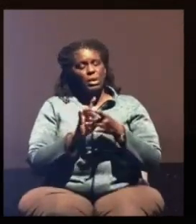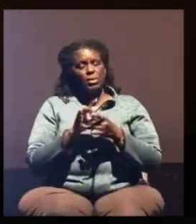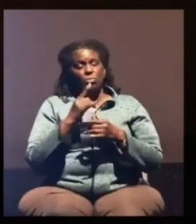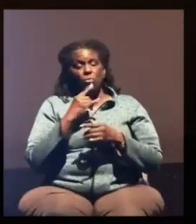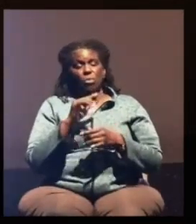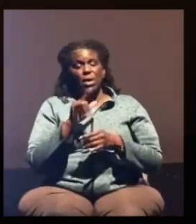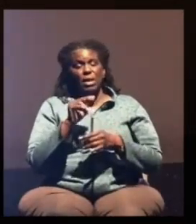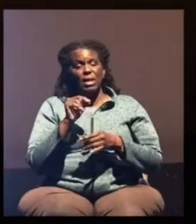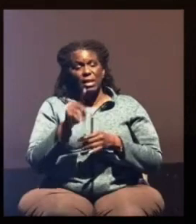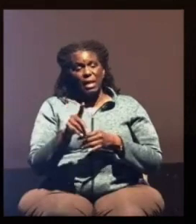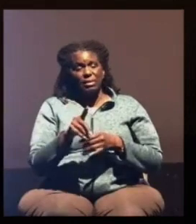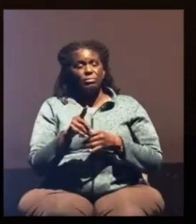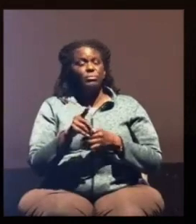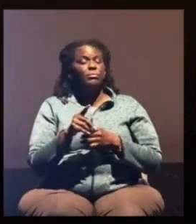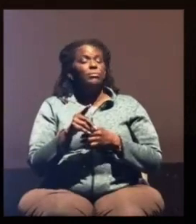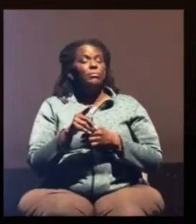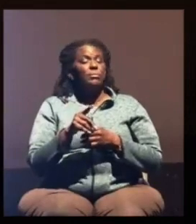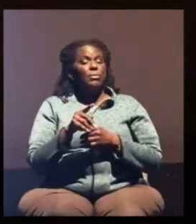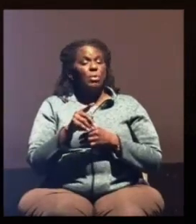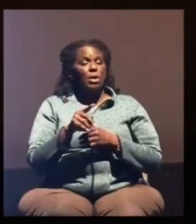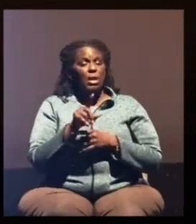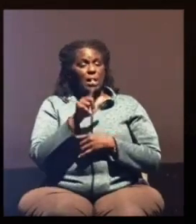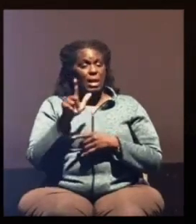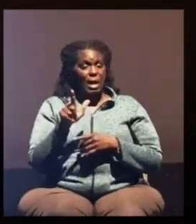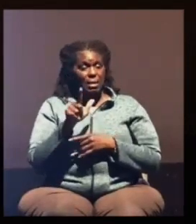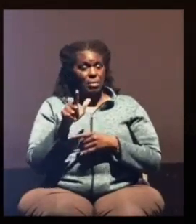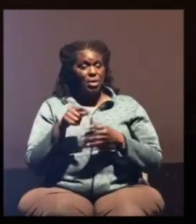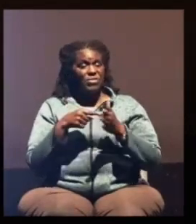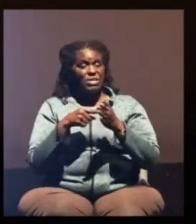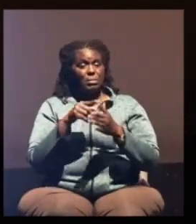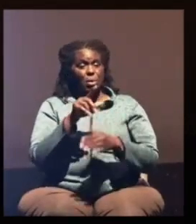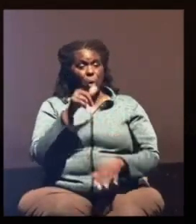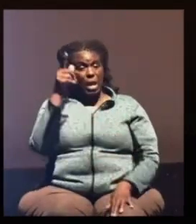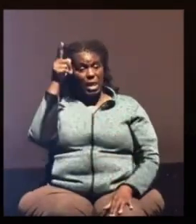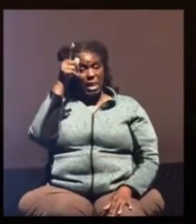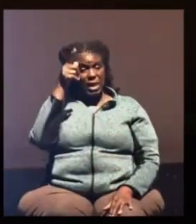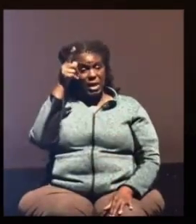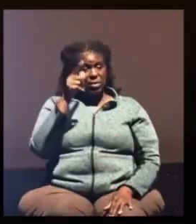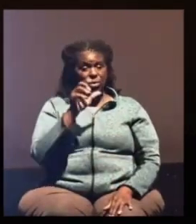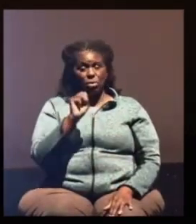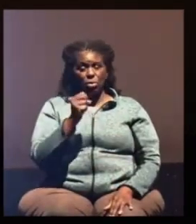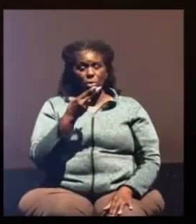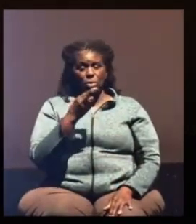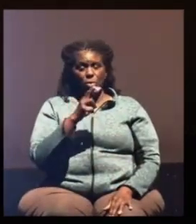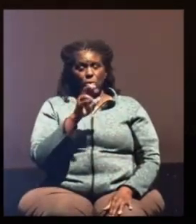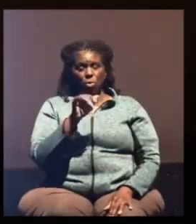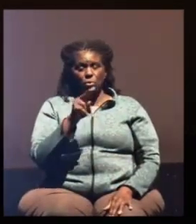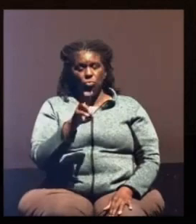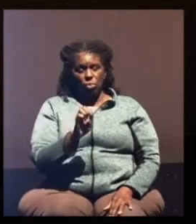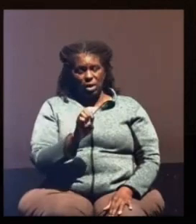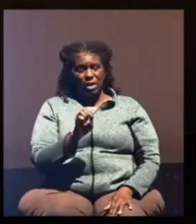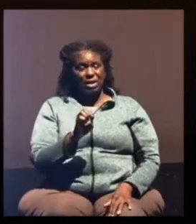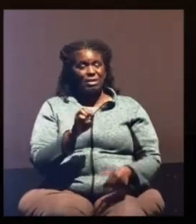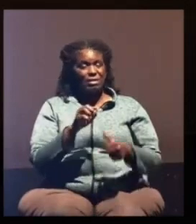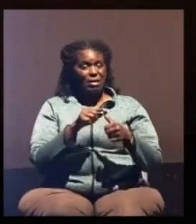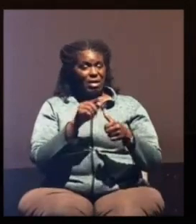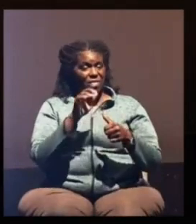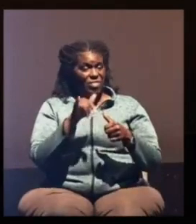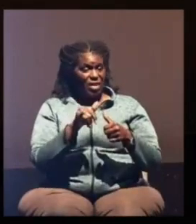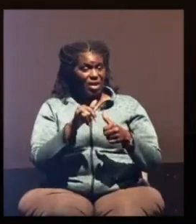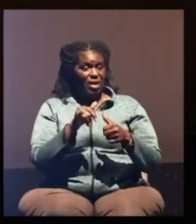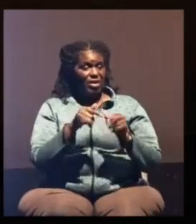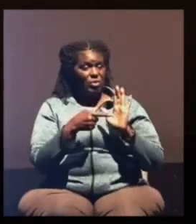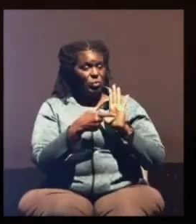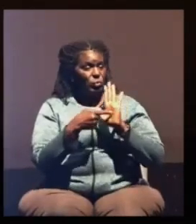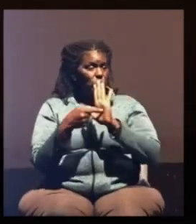know about the Lincoln Shrine, which is a real testament to the philanthropy that is a heart